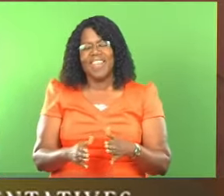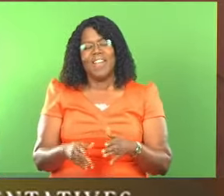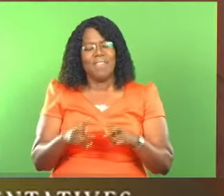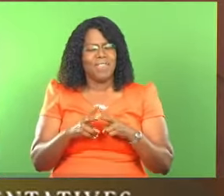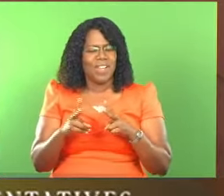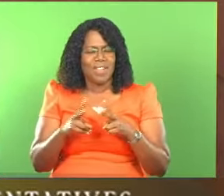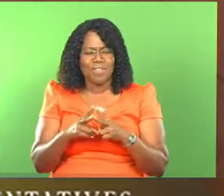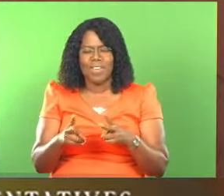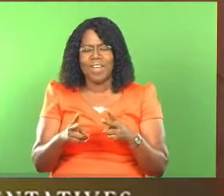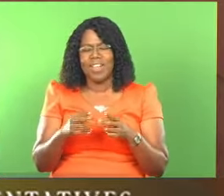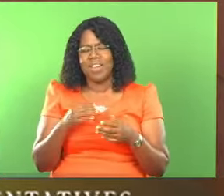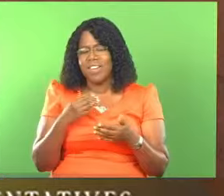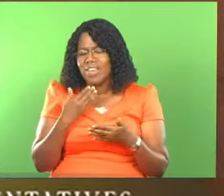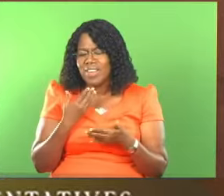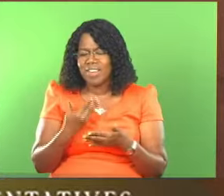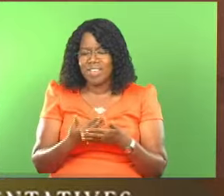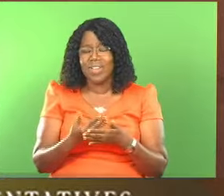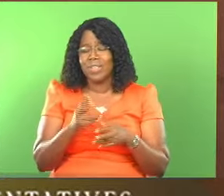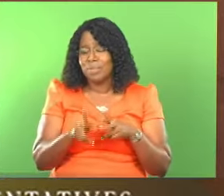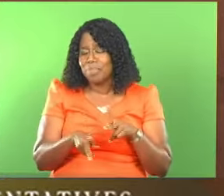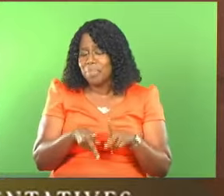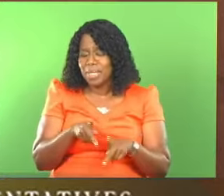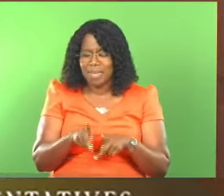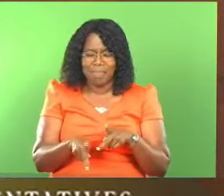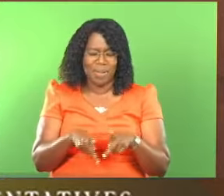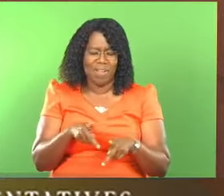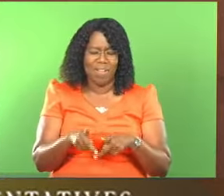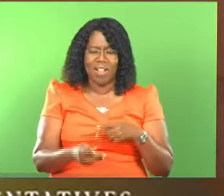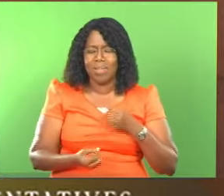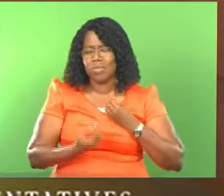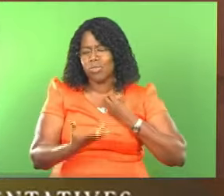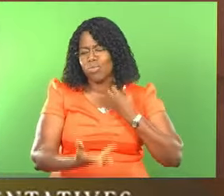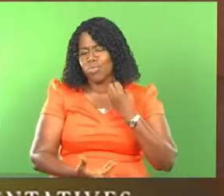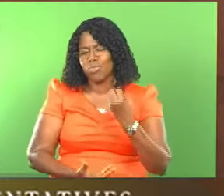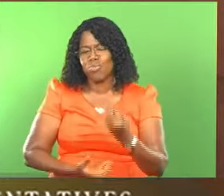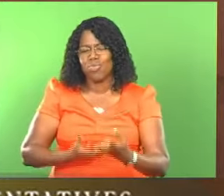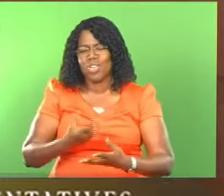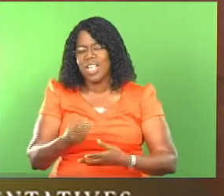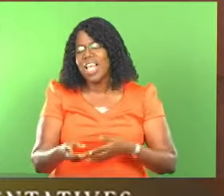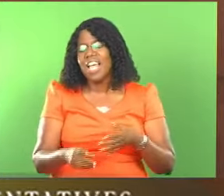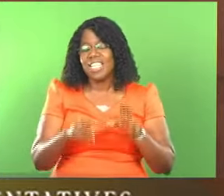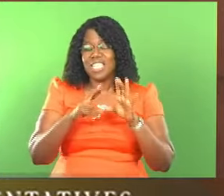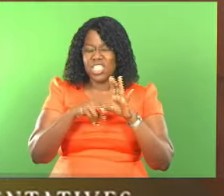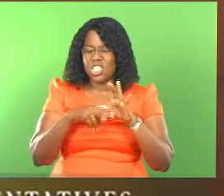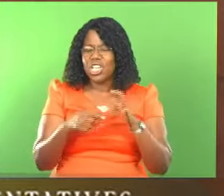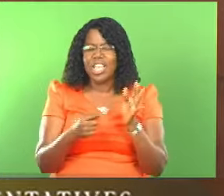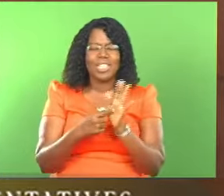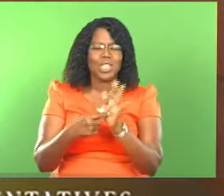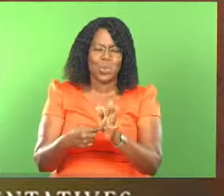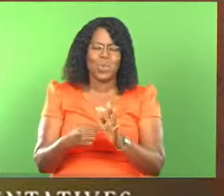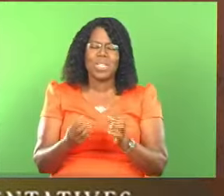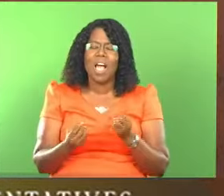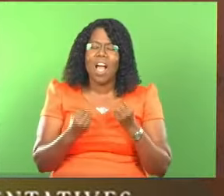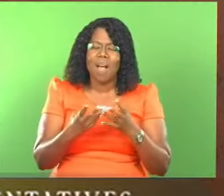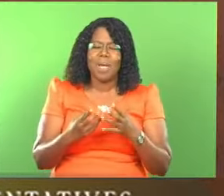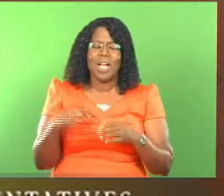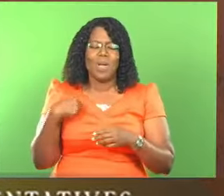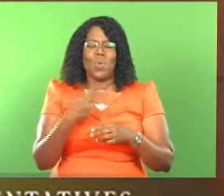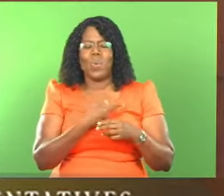witness to how far we have journeyed together and how much further we can go together.